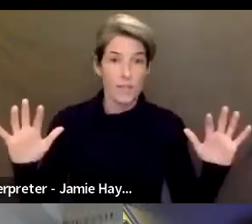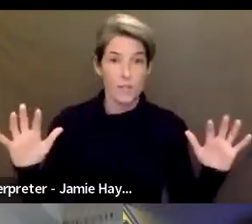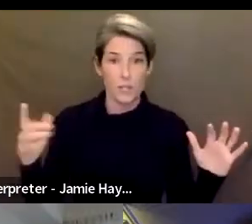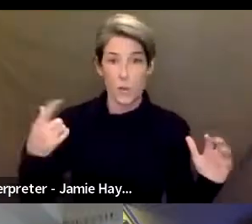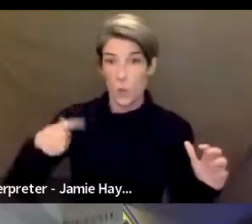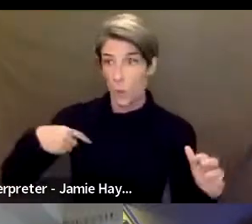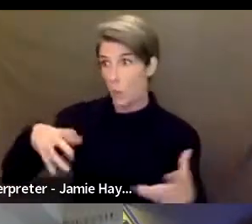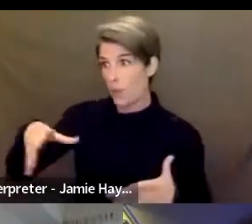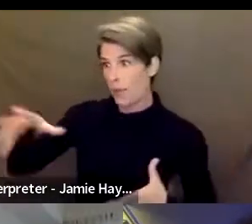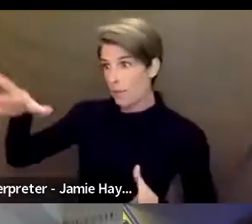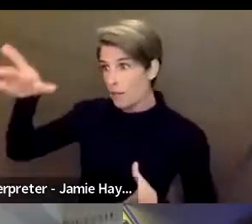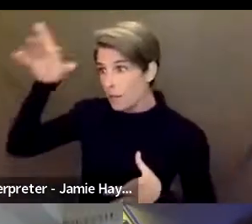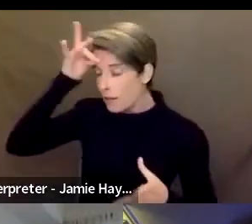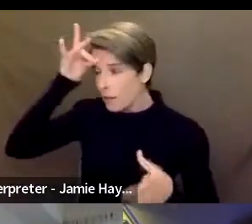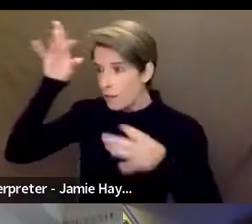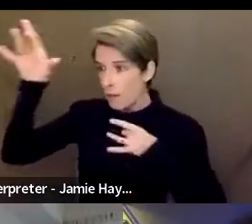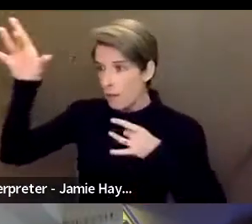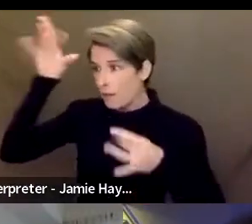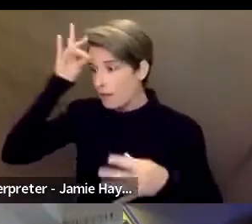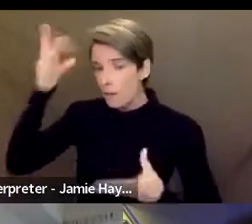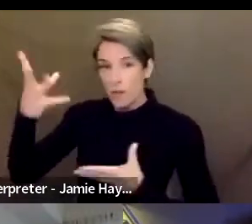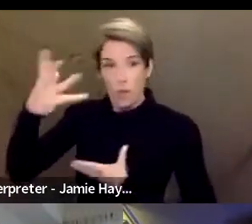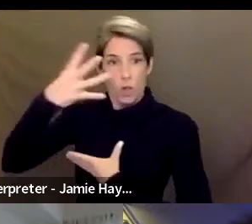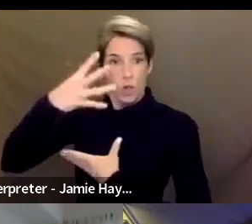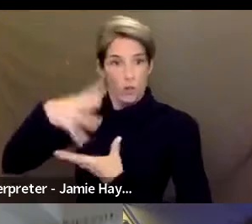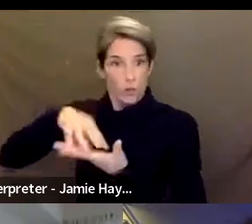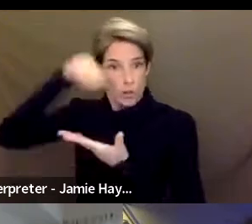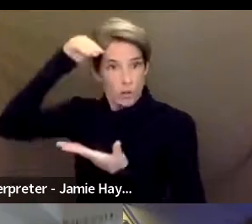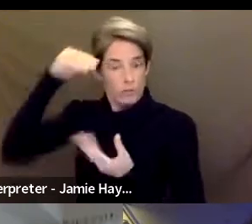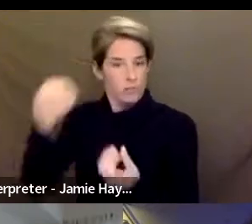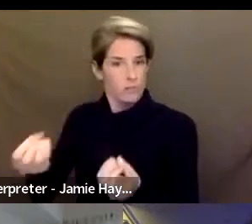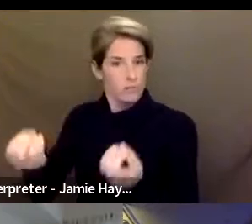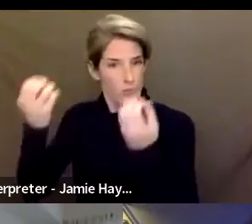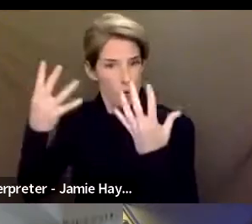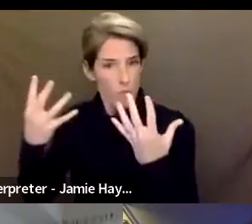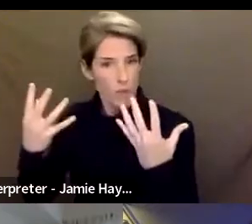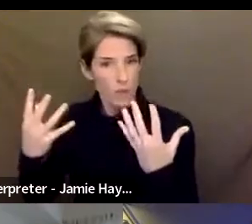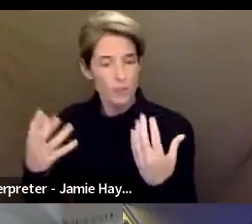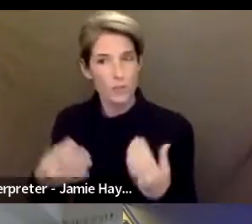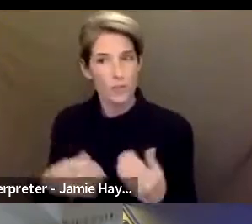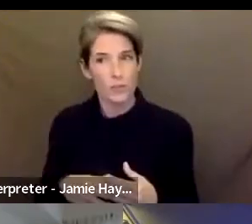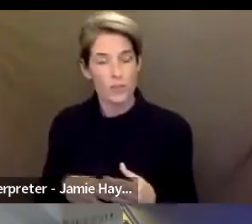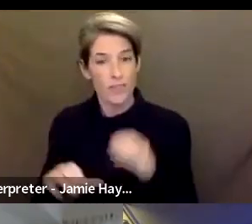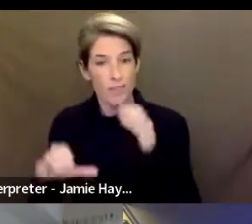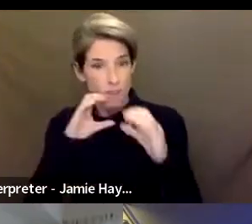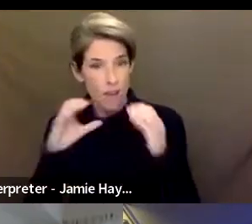learned. It's been interesting, those conversations.